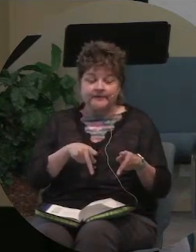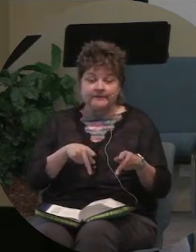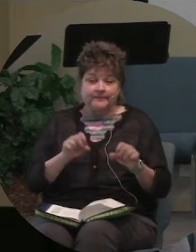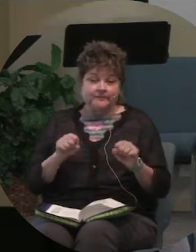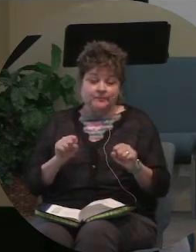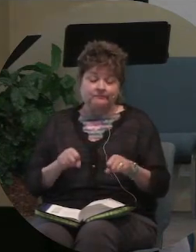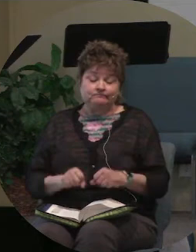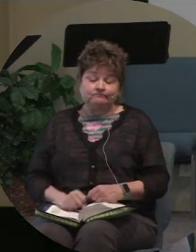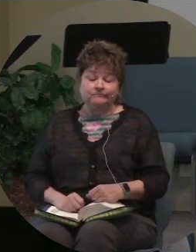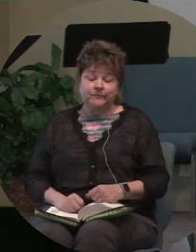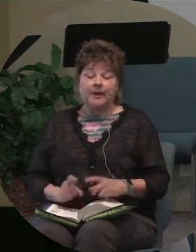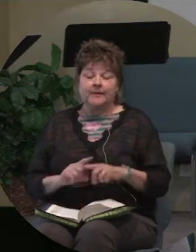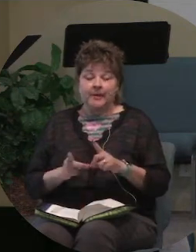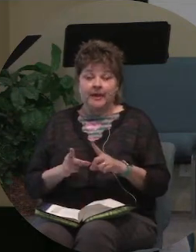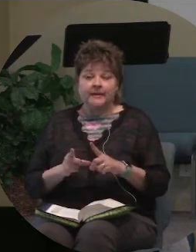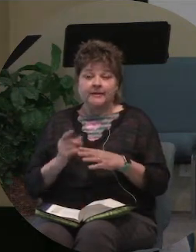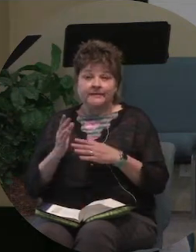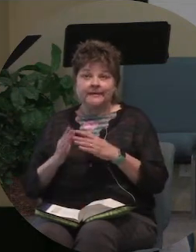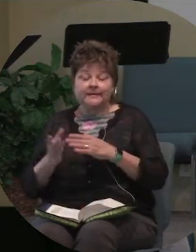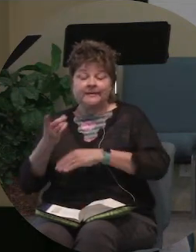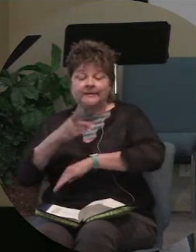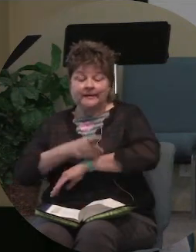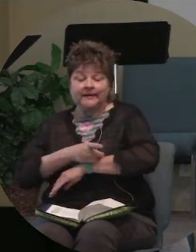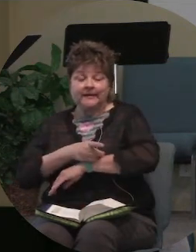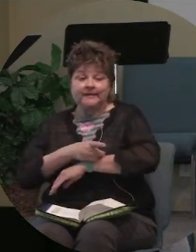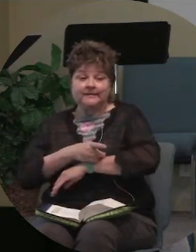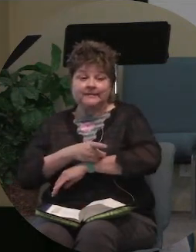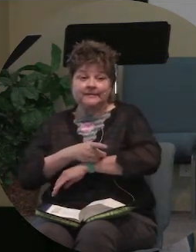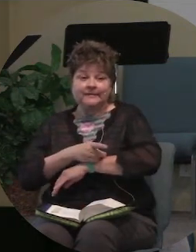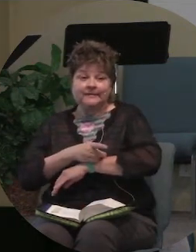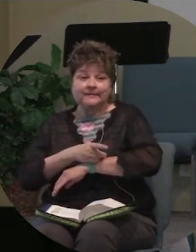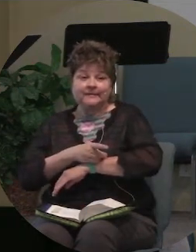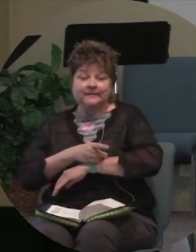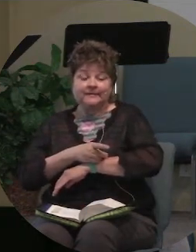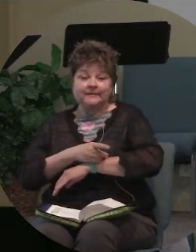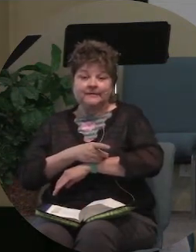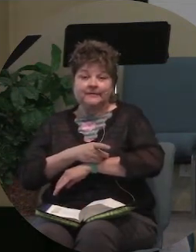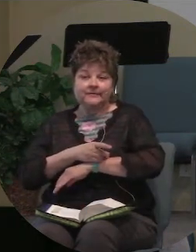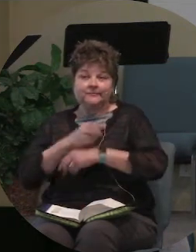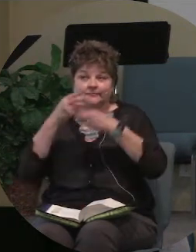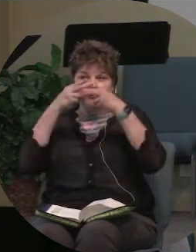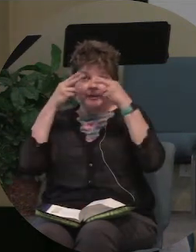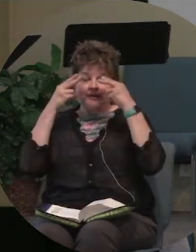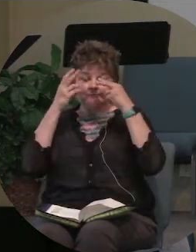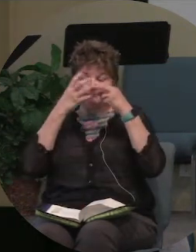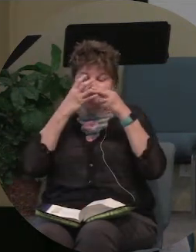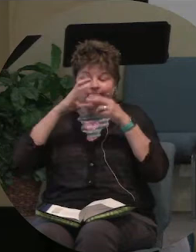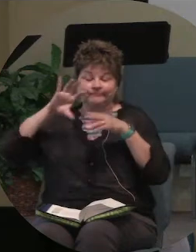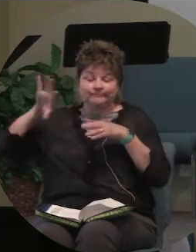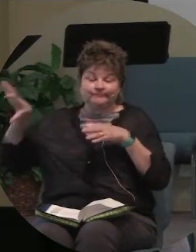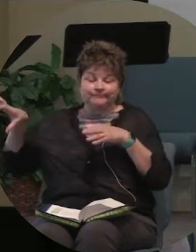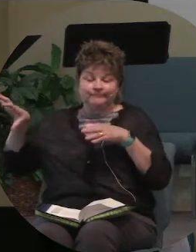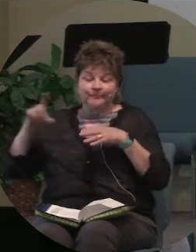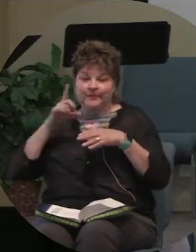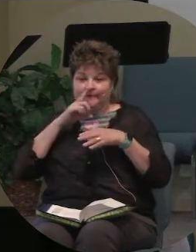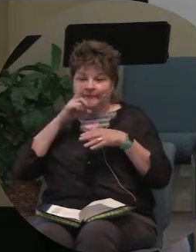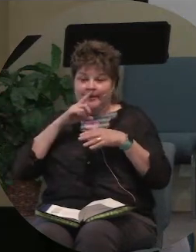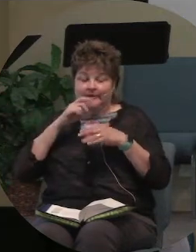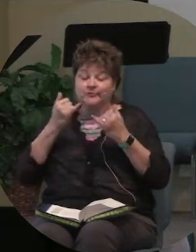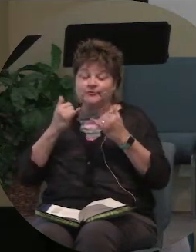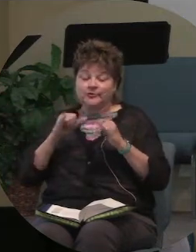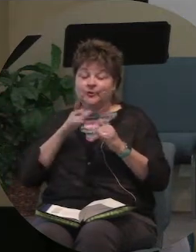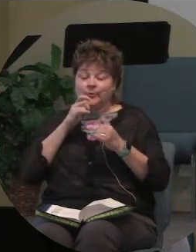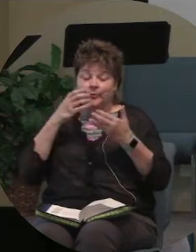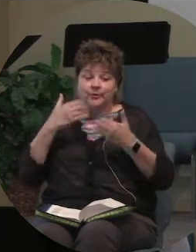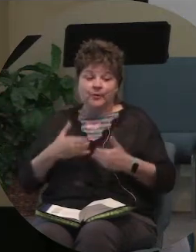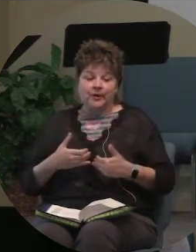as you can. But at the end of the day, you take off your mask and your facade, and you are still who you are. As a matter of